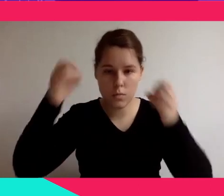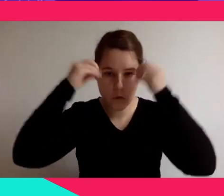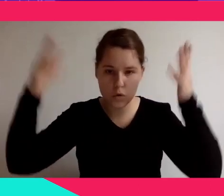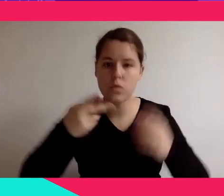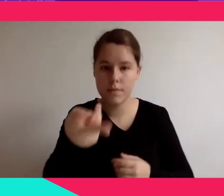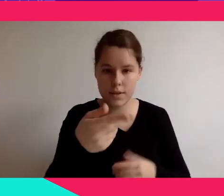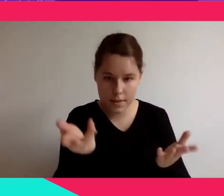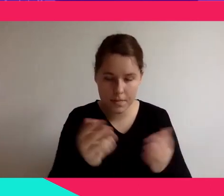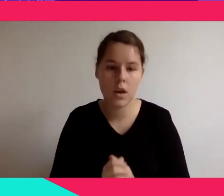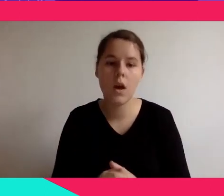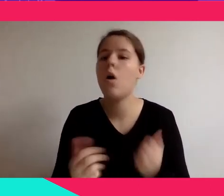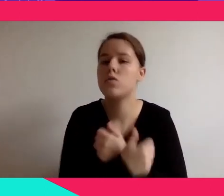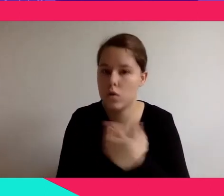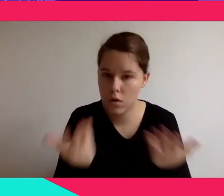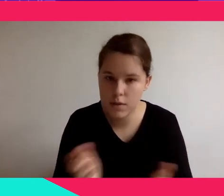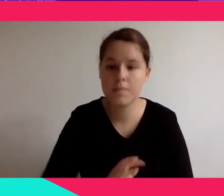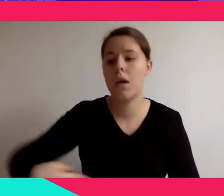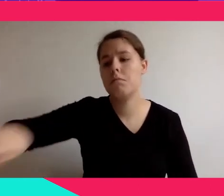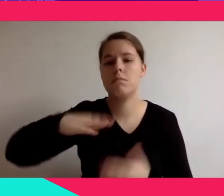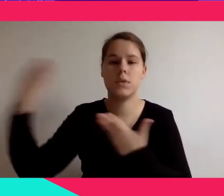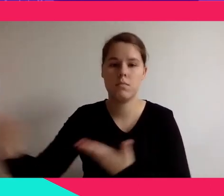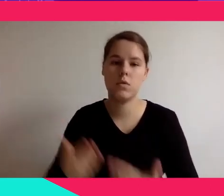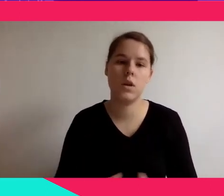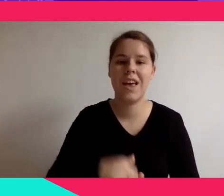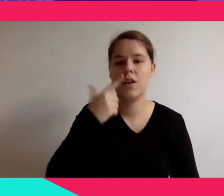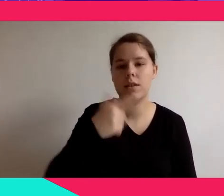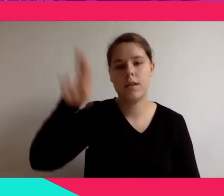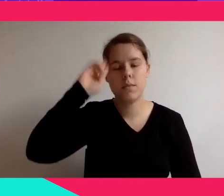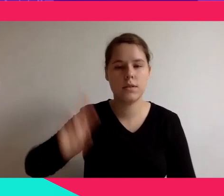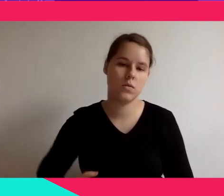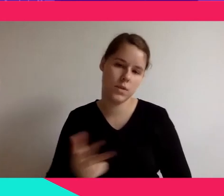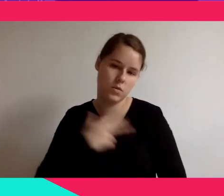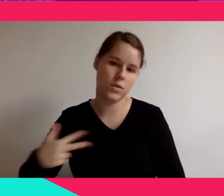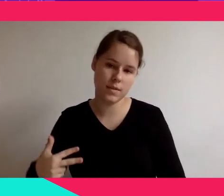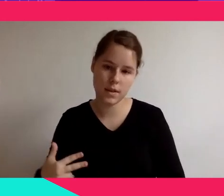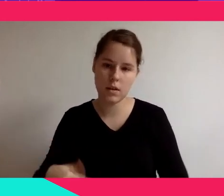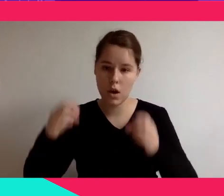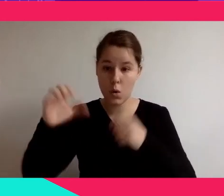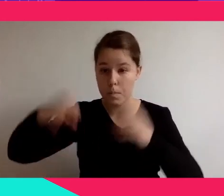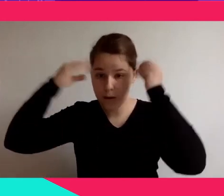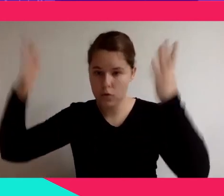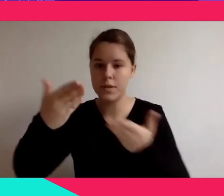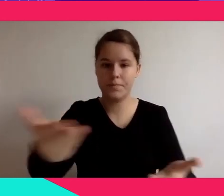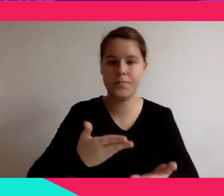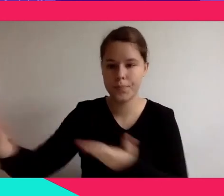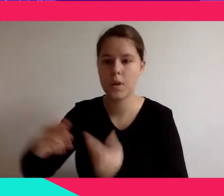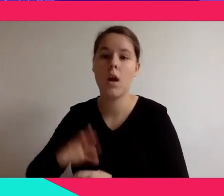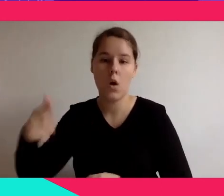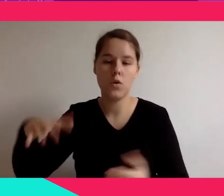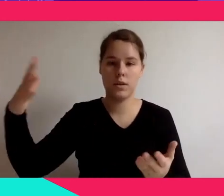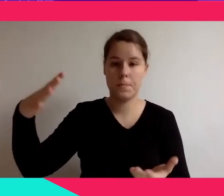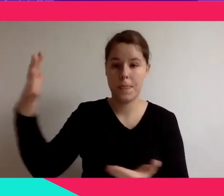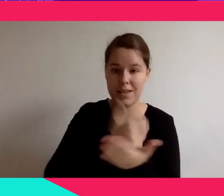cultural institutions with online collections, people from Wikimedia in Denmark, from the